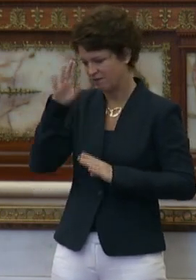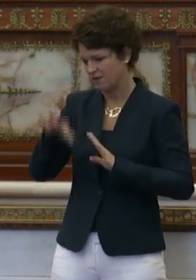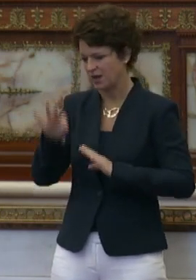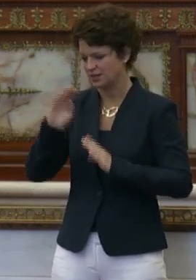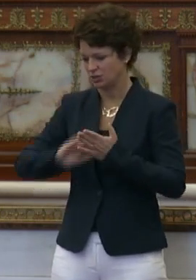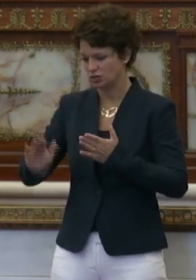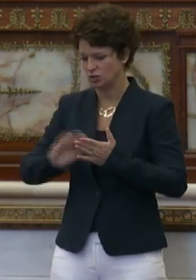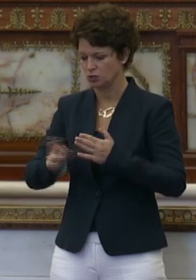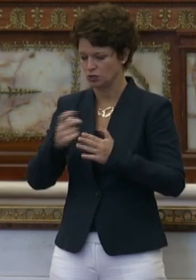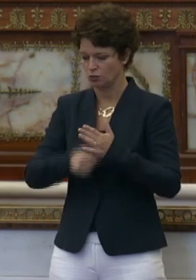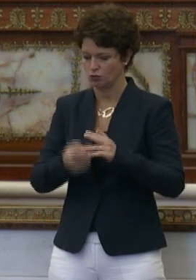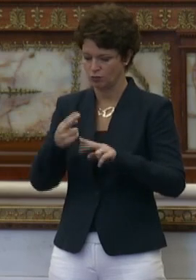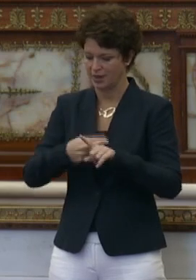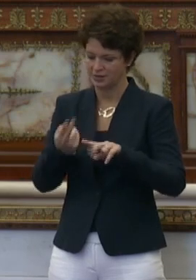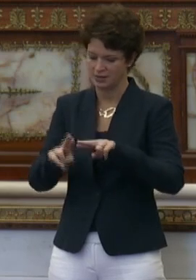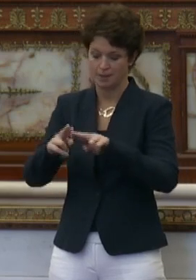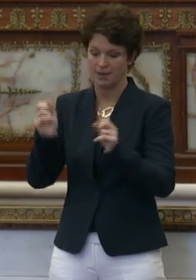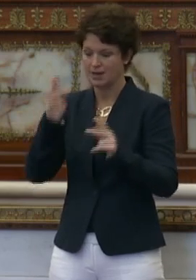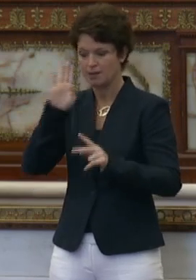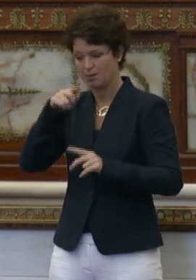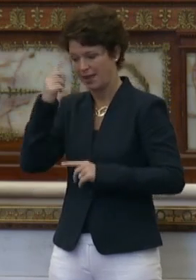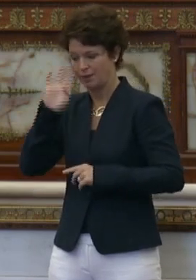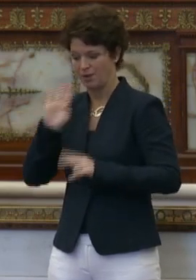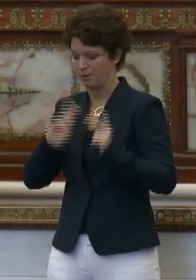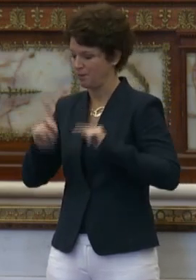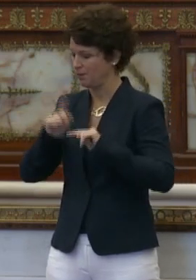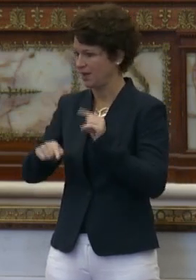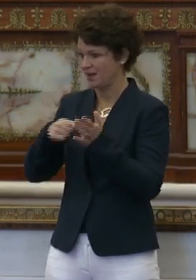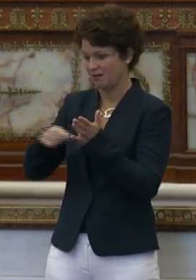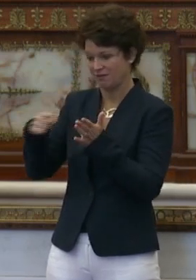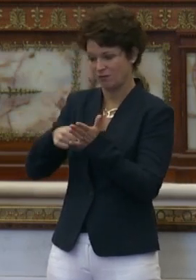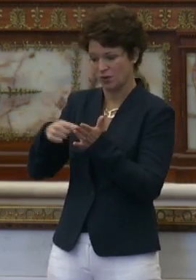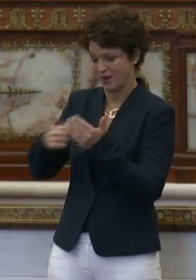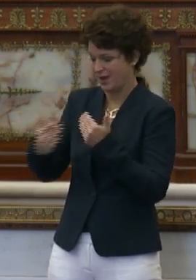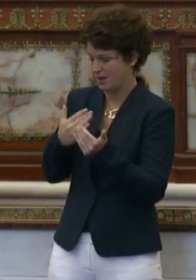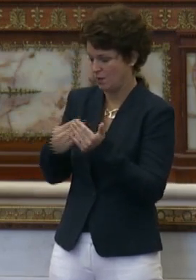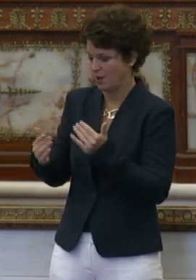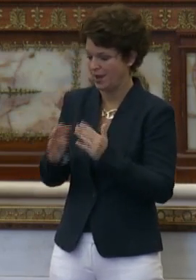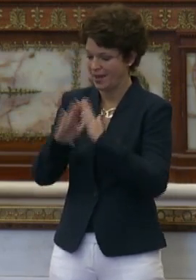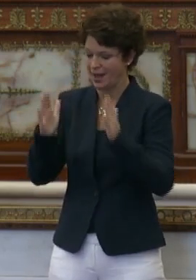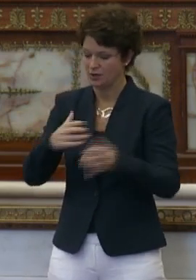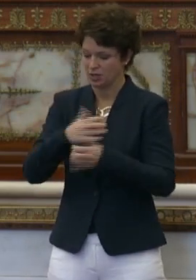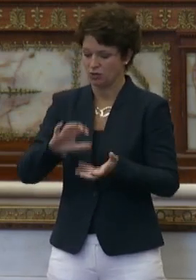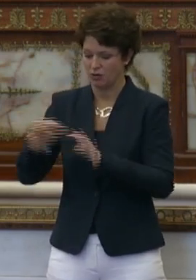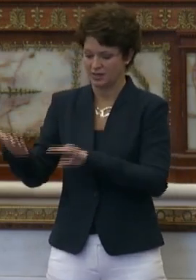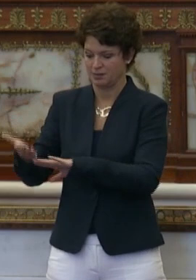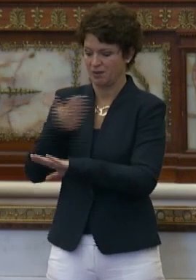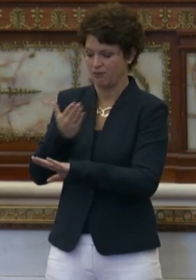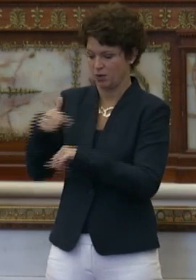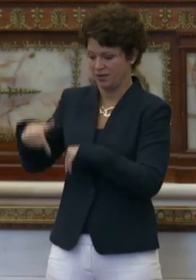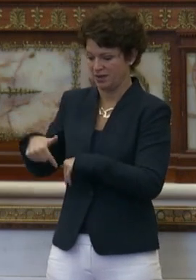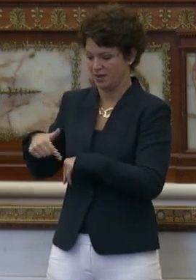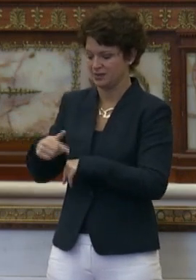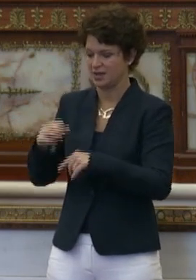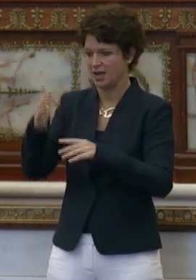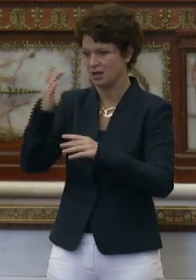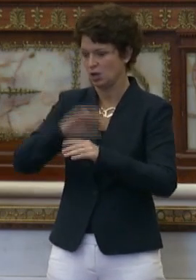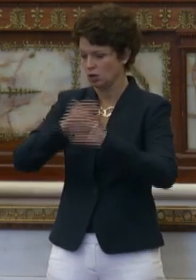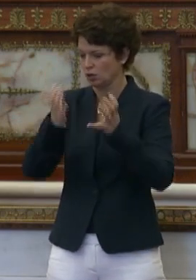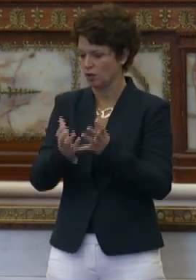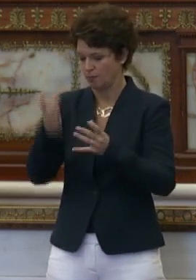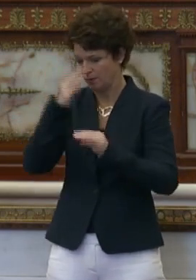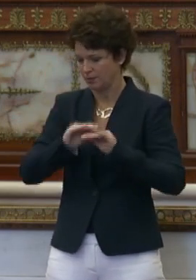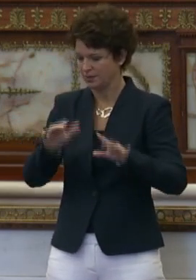rent, and many Black and brown folks can't afford the current rent price anyways. There was a housing crisis before this moment, and the global pandemic was not